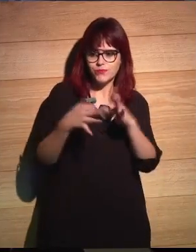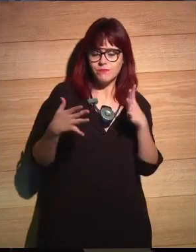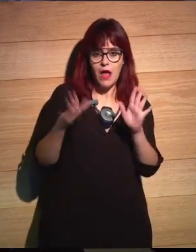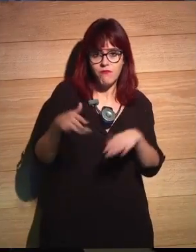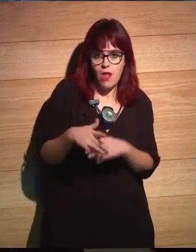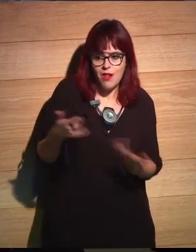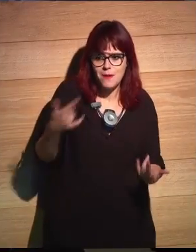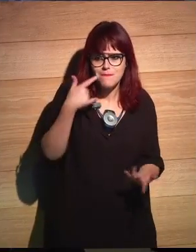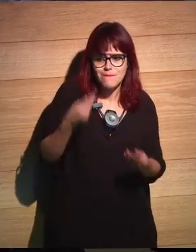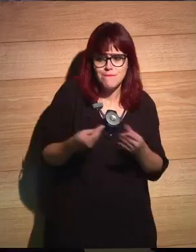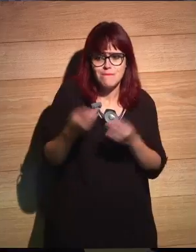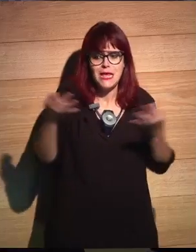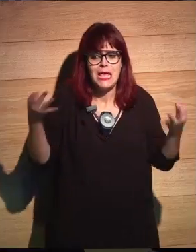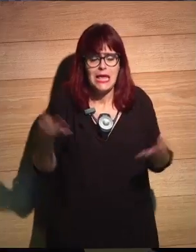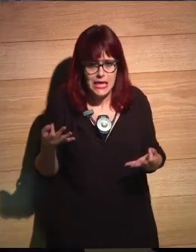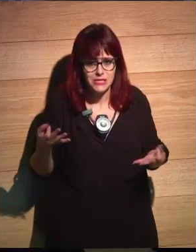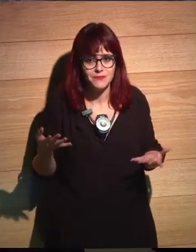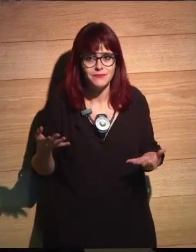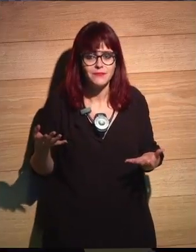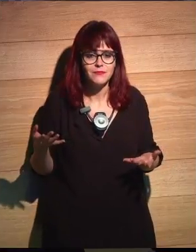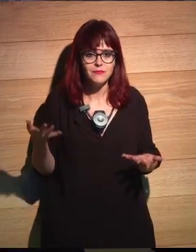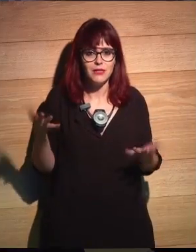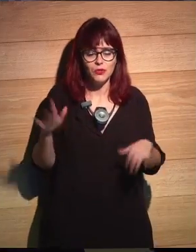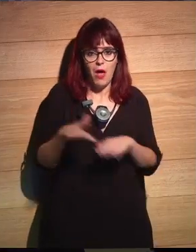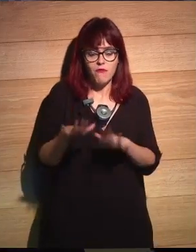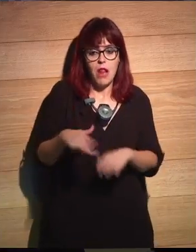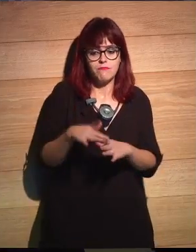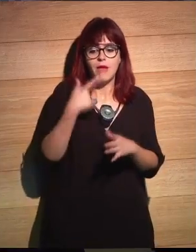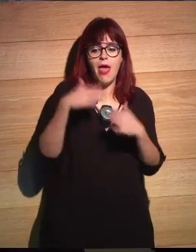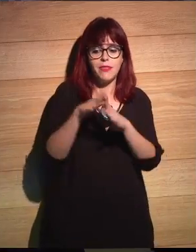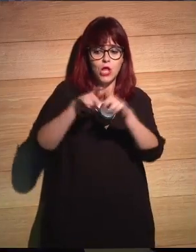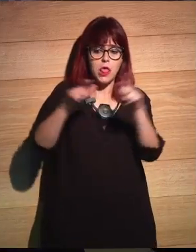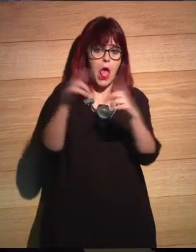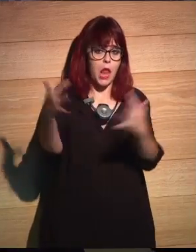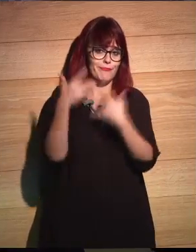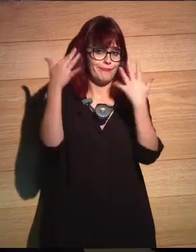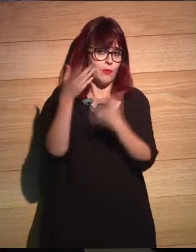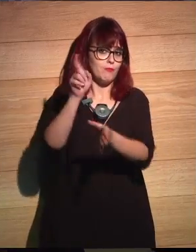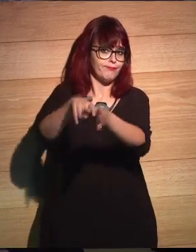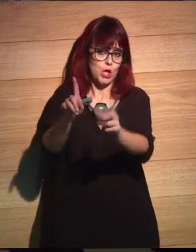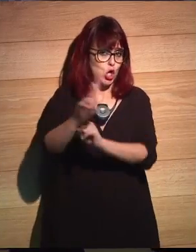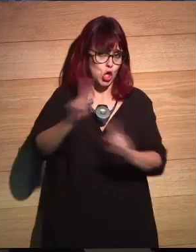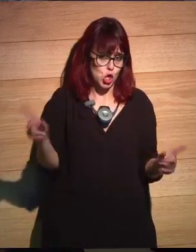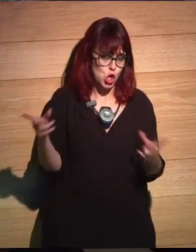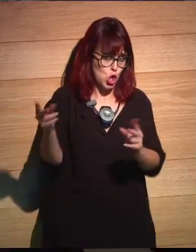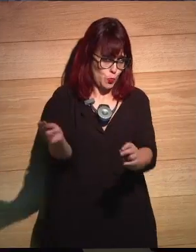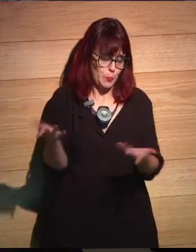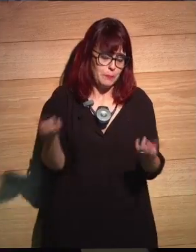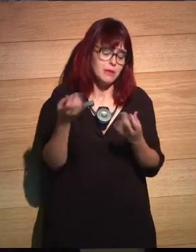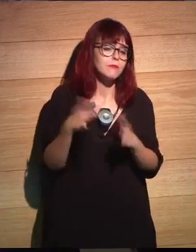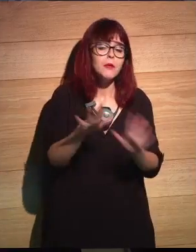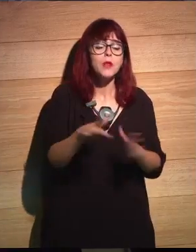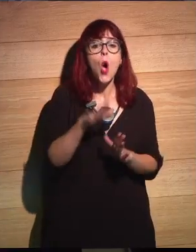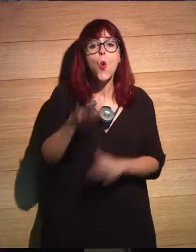too literary, and go to hell. This is not going to have a place, or it's not going to have to